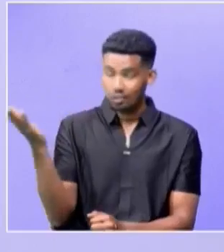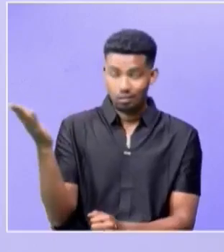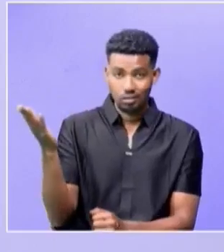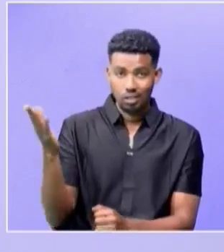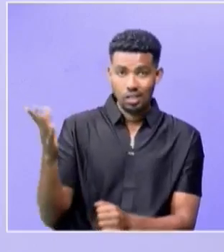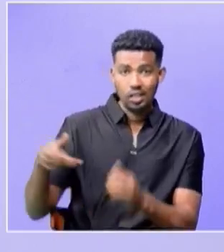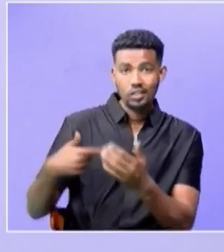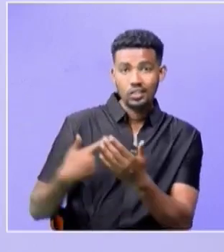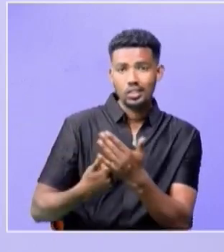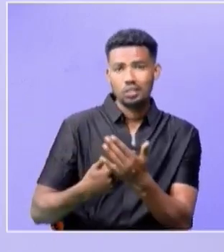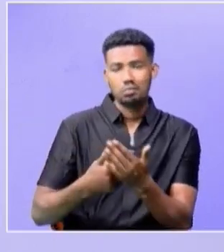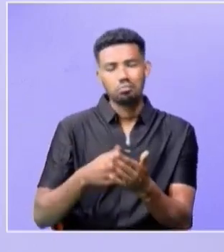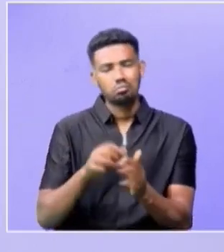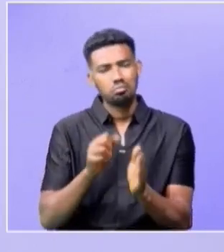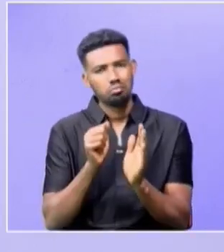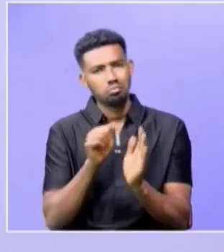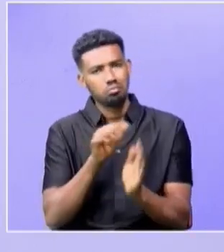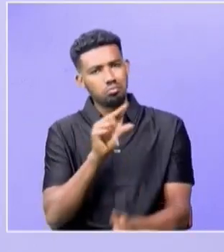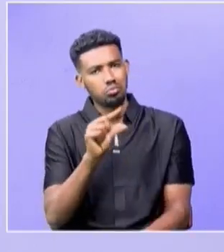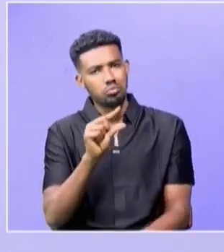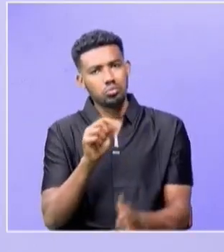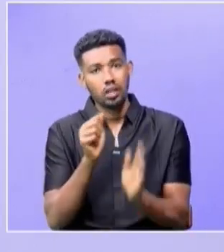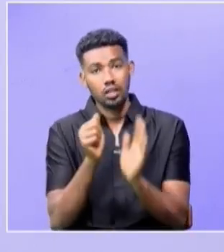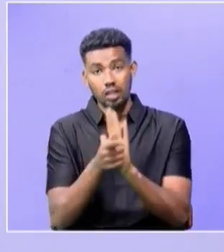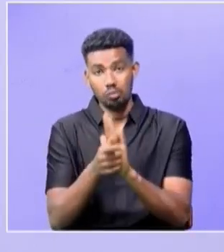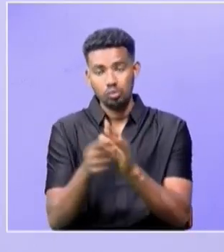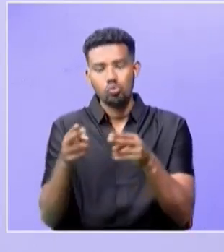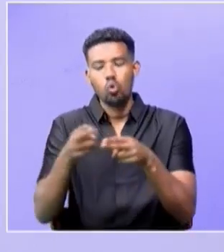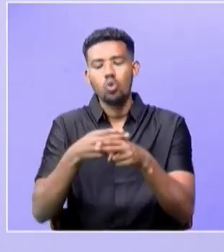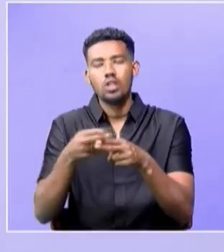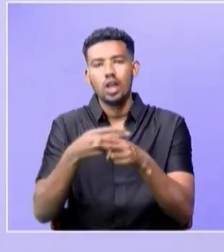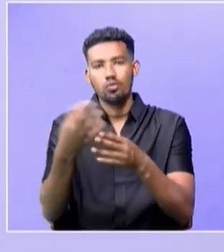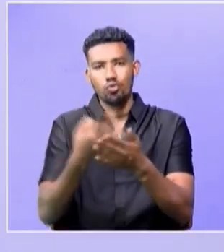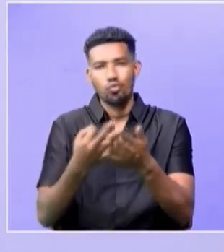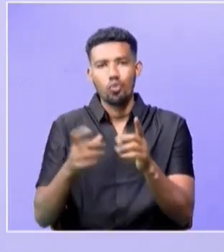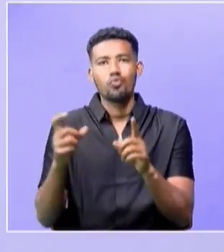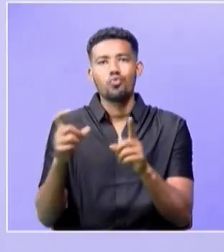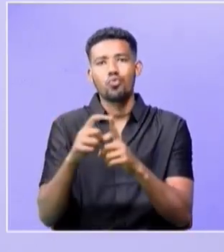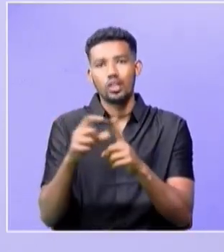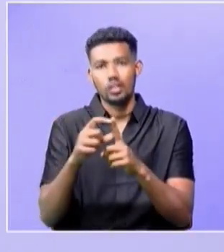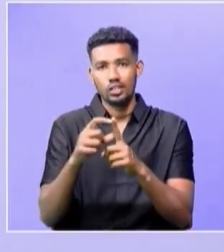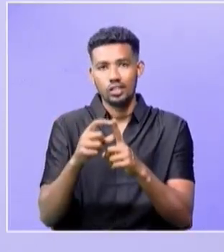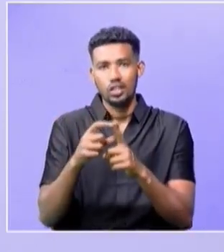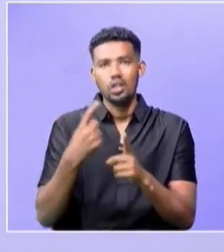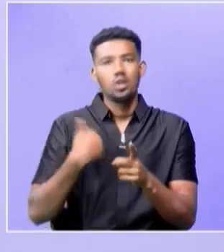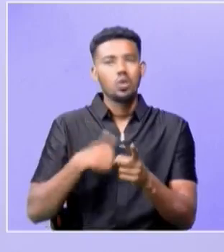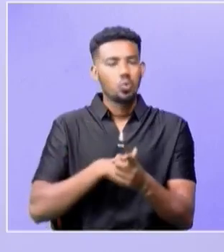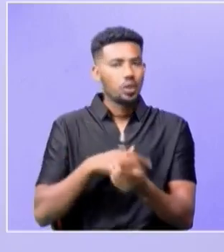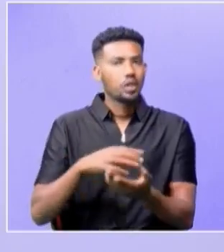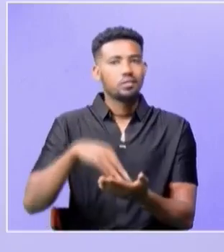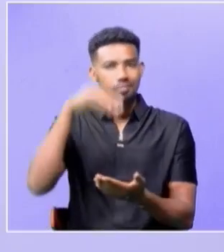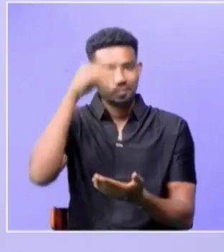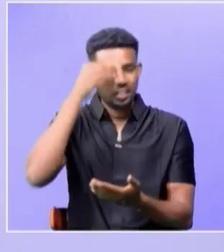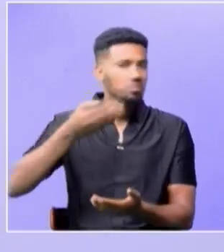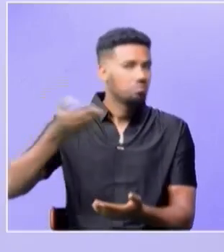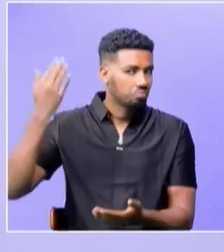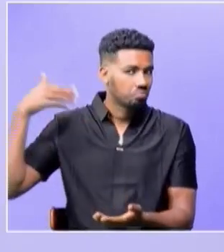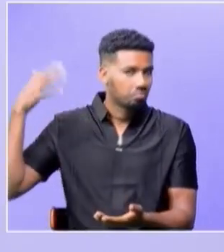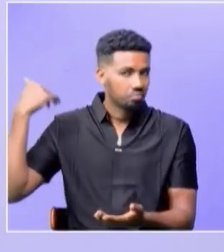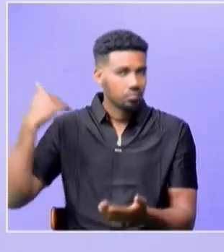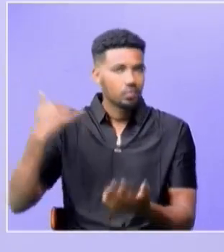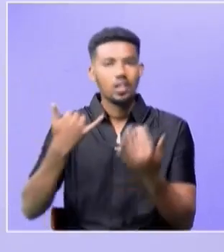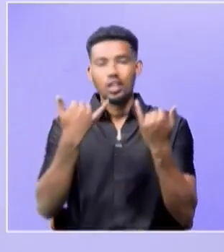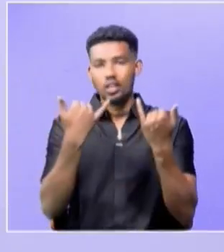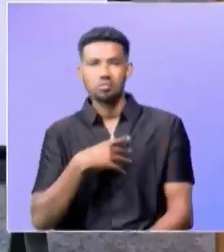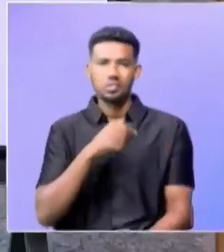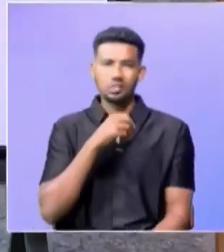Here are some example of contracted form of words. We will learn it last time. Let us start